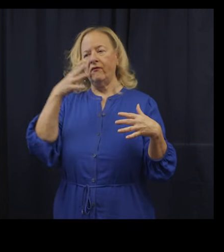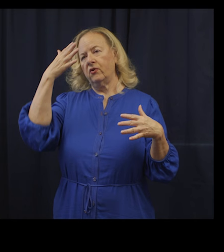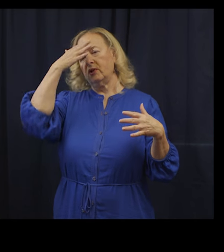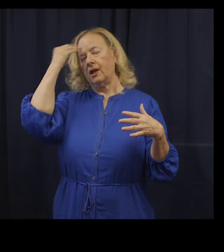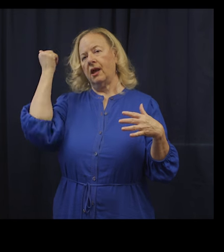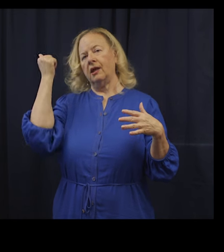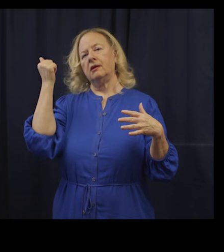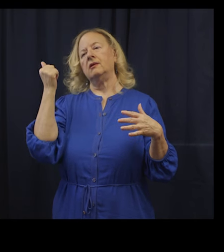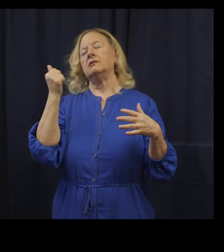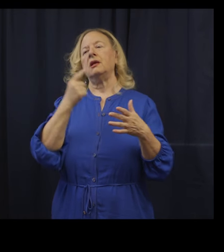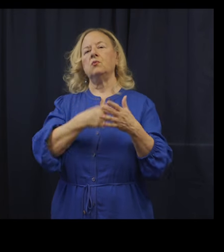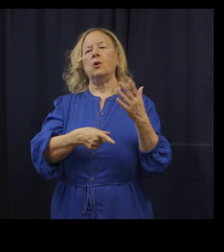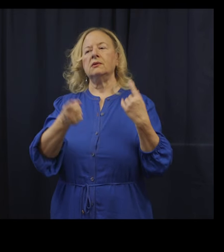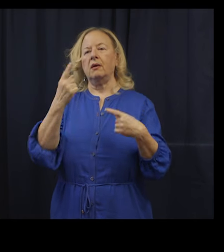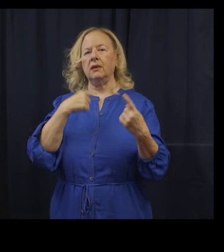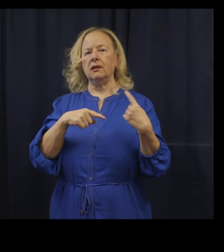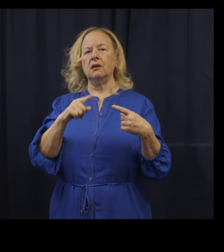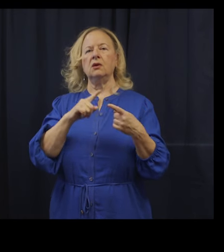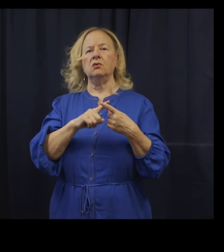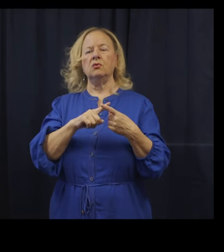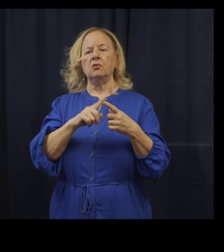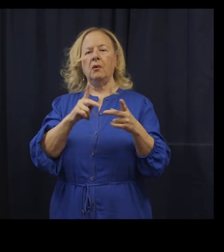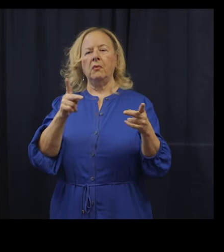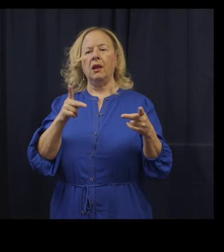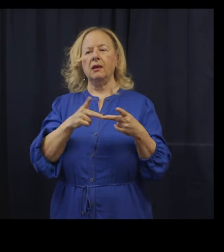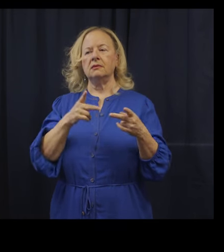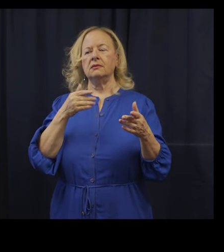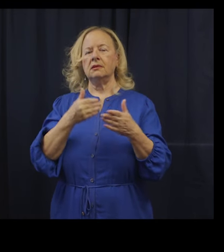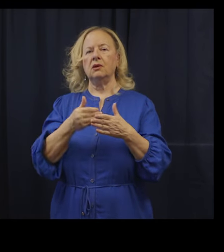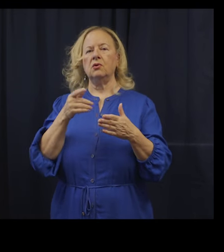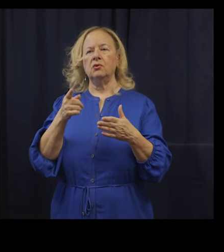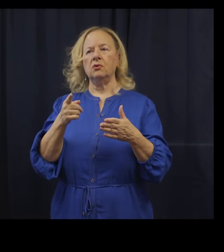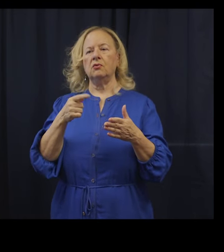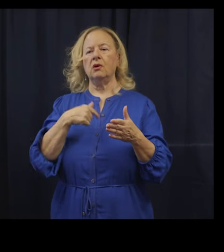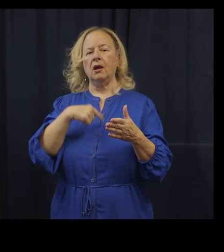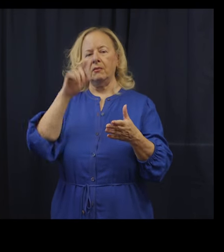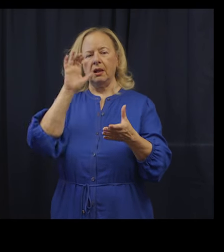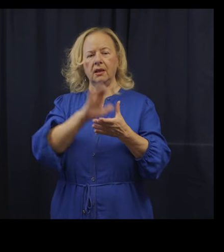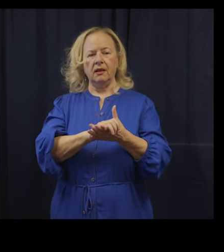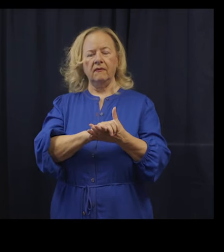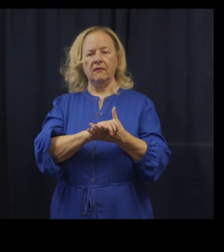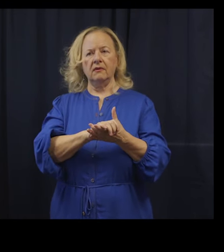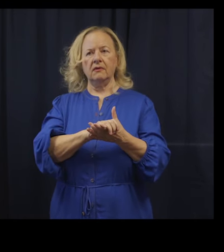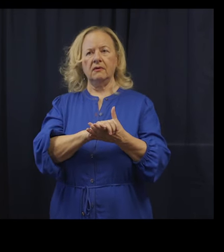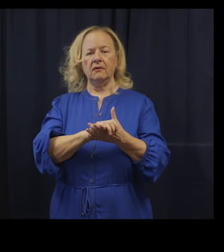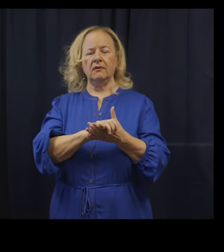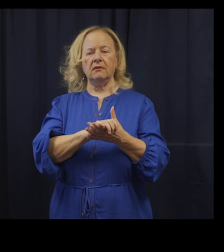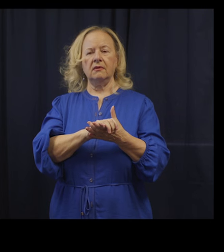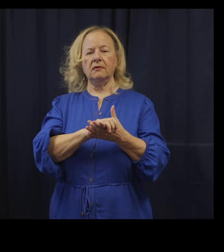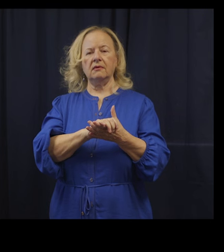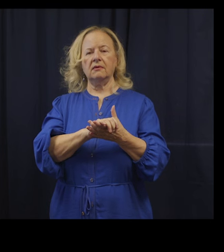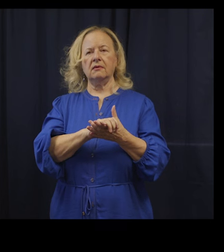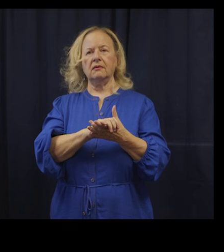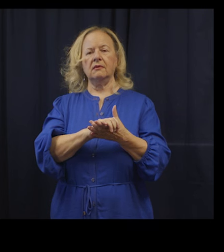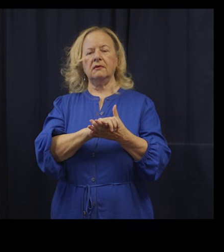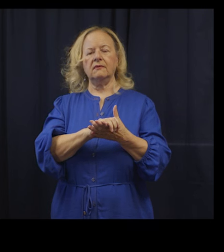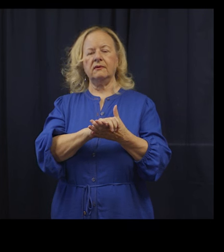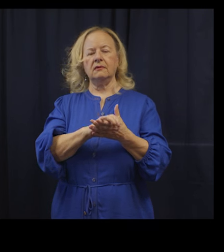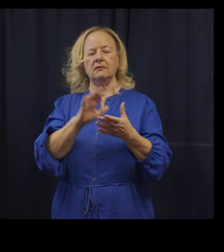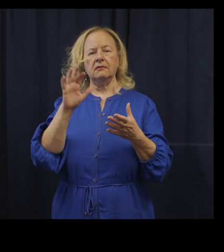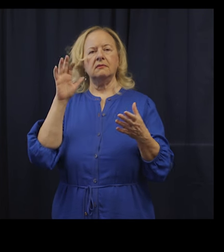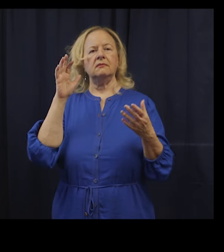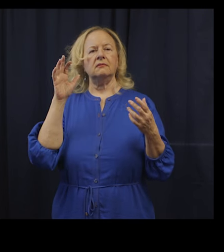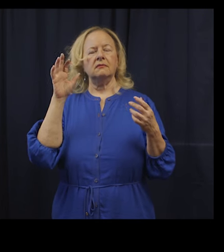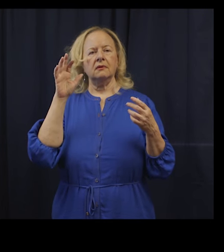this is what is coming to a planet near you very soon. I believe I see it more and more. They're even talking about it all the